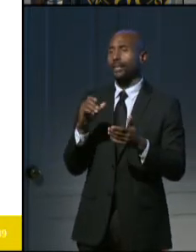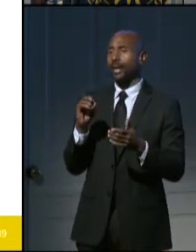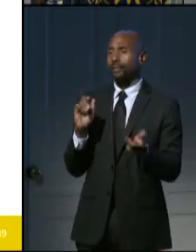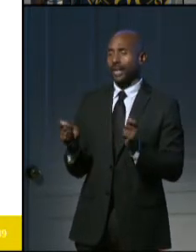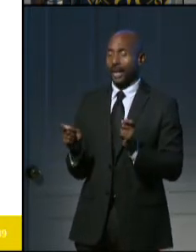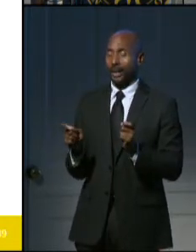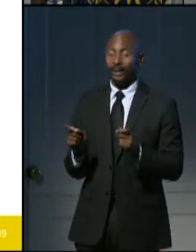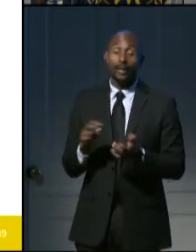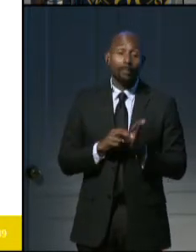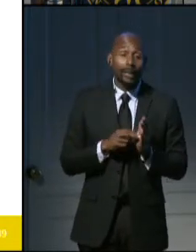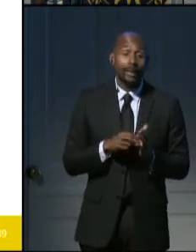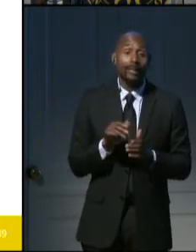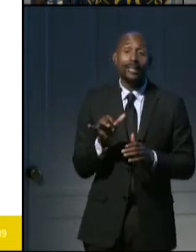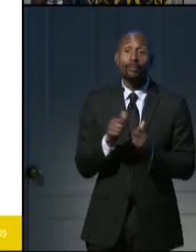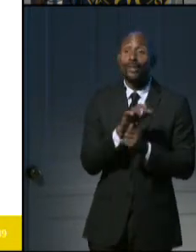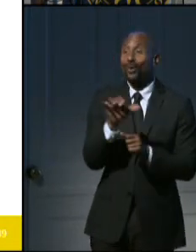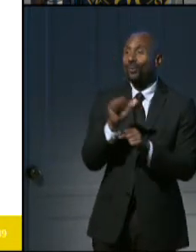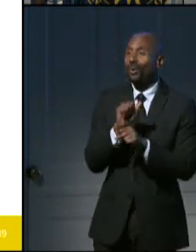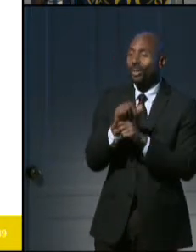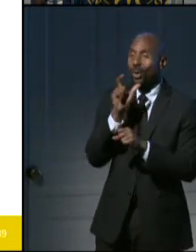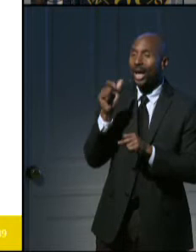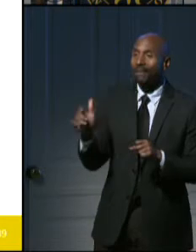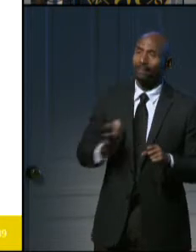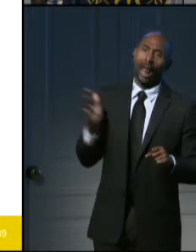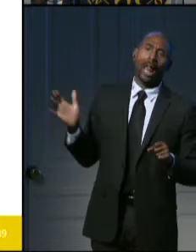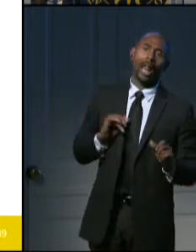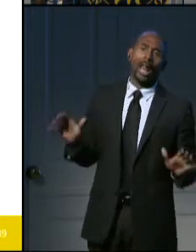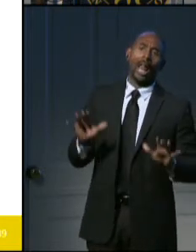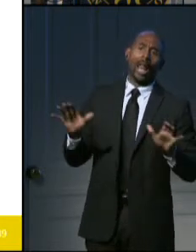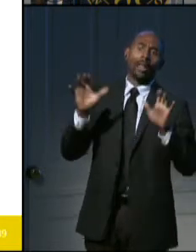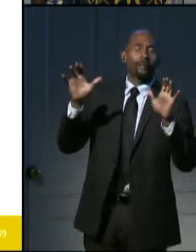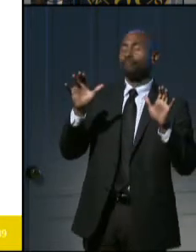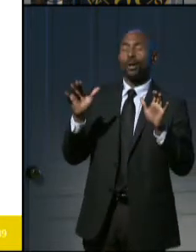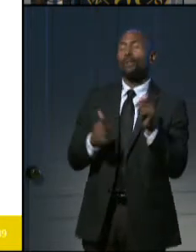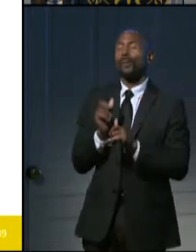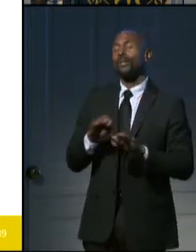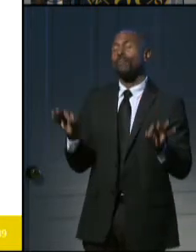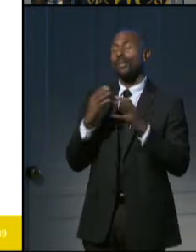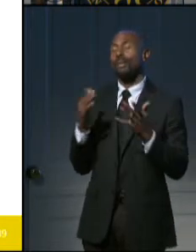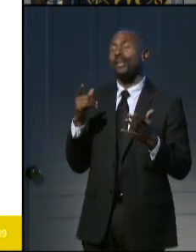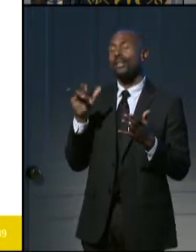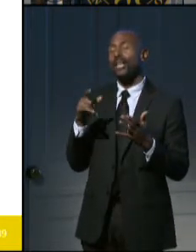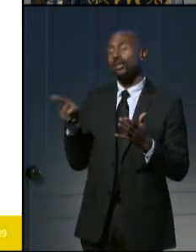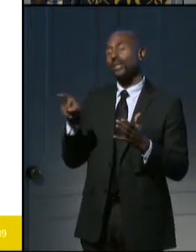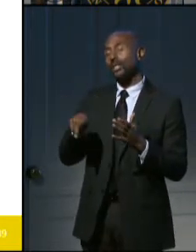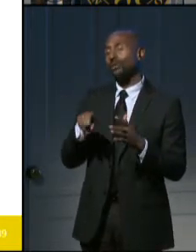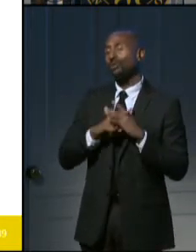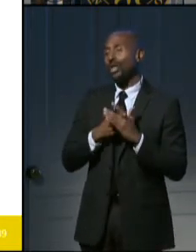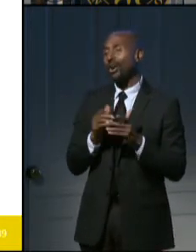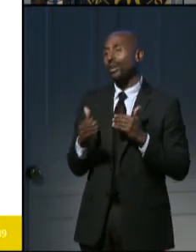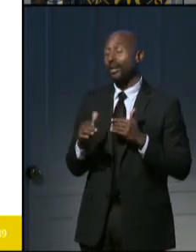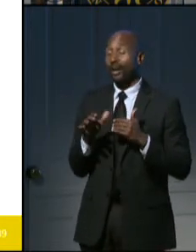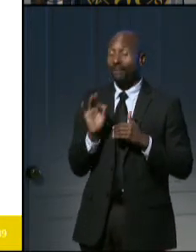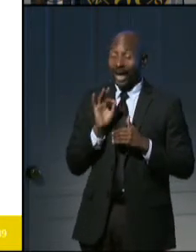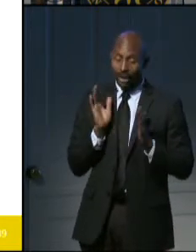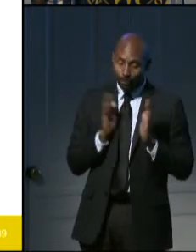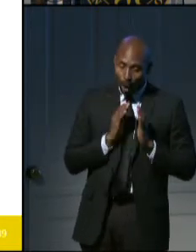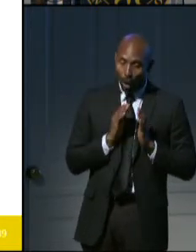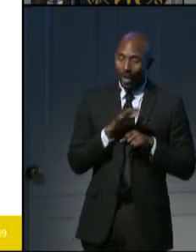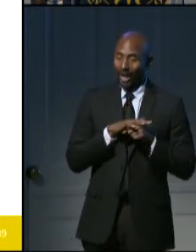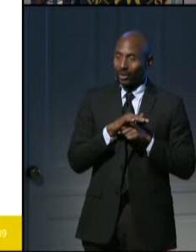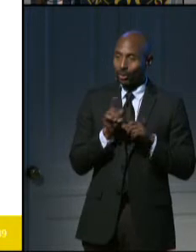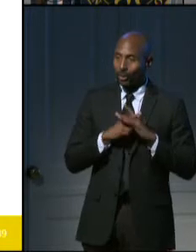have to be a really large, elaborate thing. The most important thing is that you get started and that you find some small areas to start make a